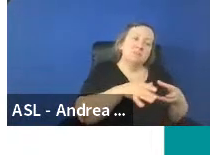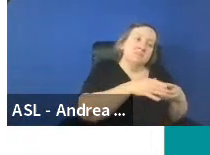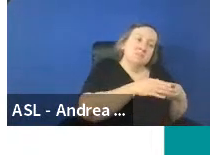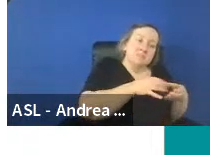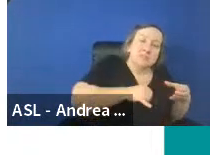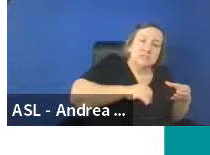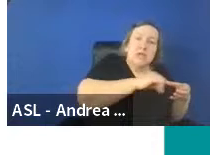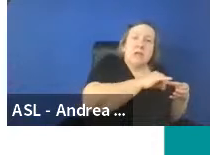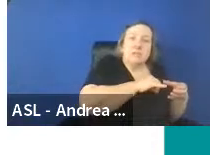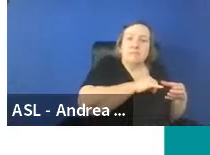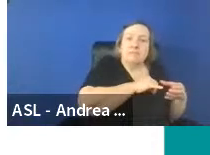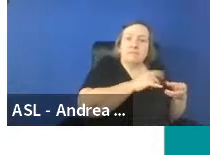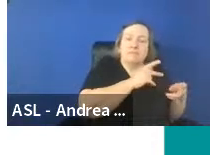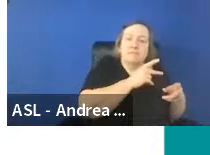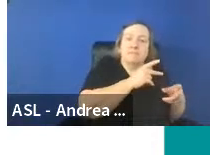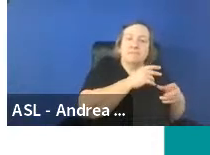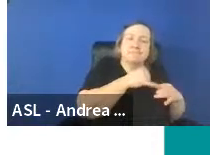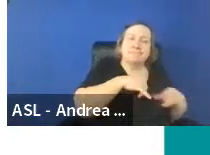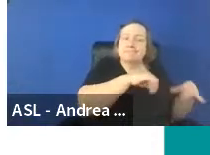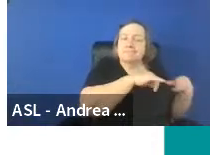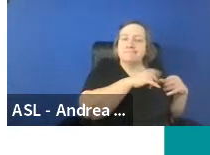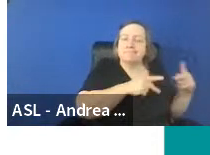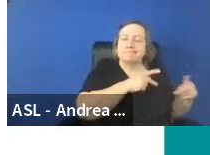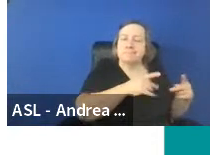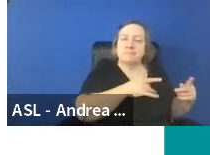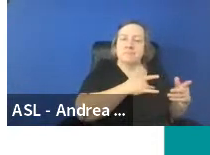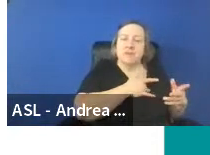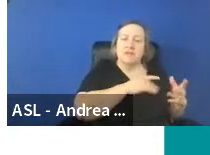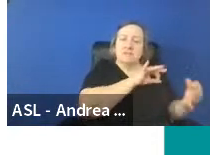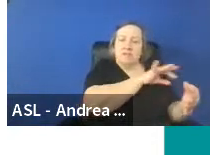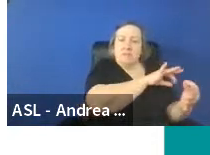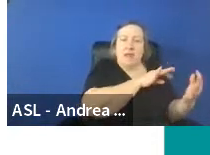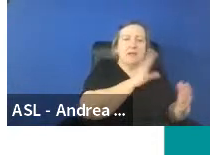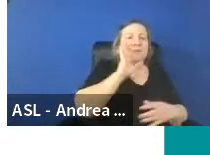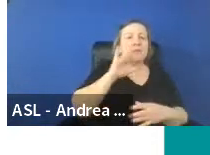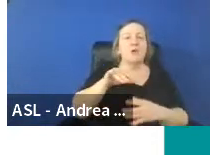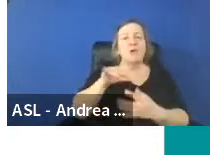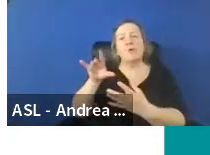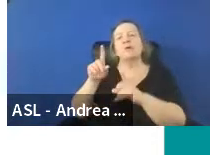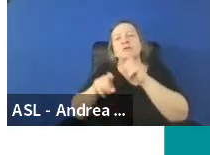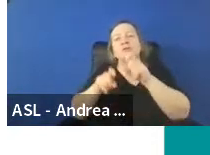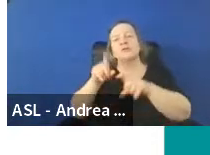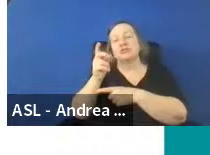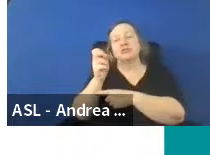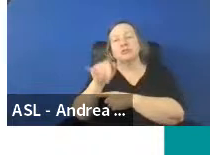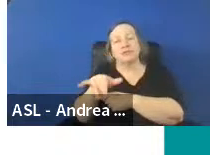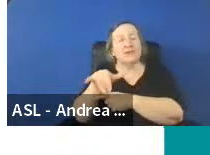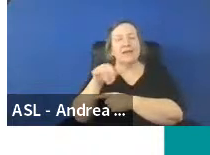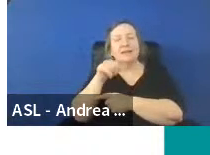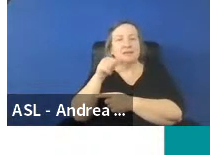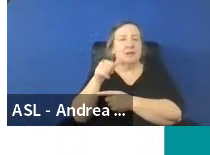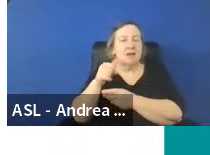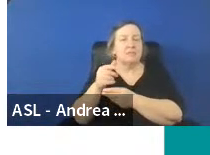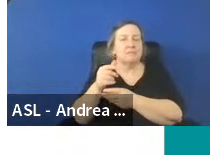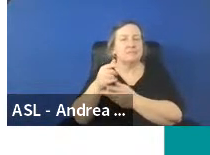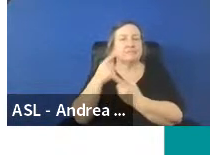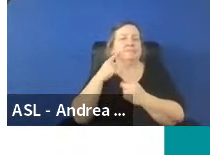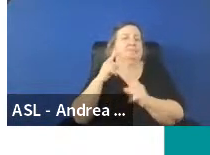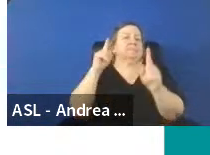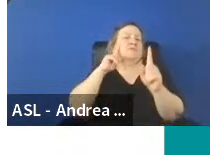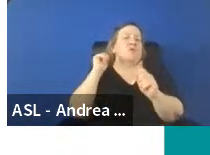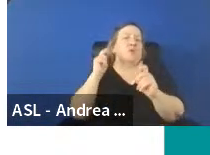provide feedback to the program. We know that surveys don't necessarily reach all populations